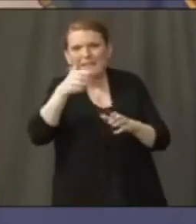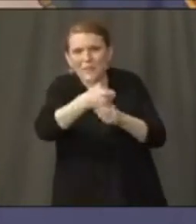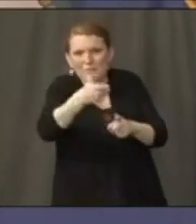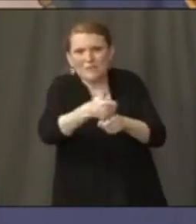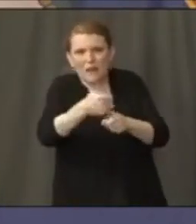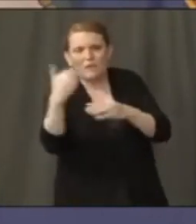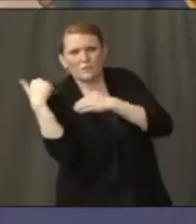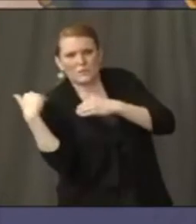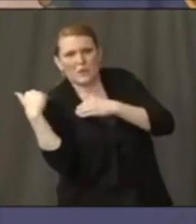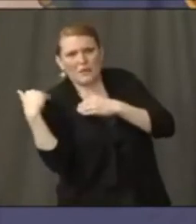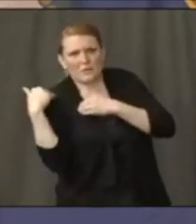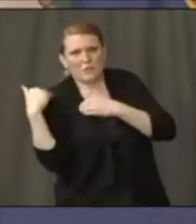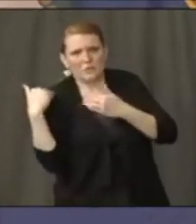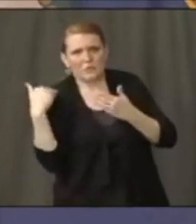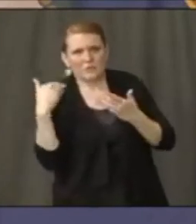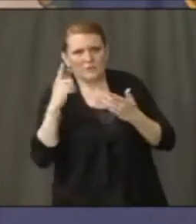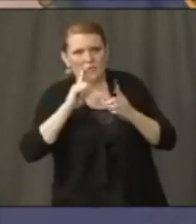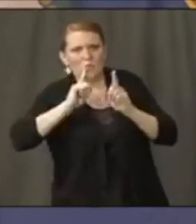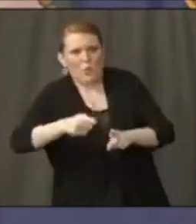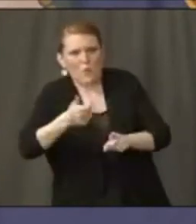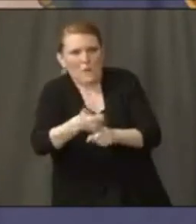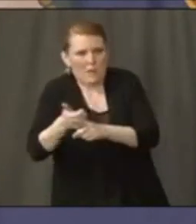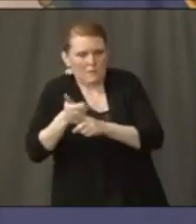workers deserve. We have the capacity.